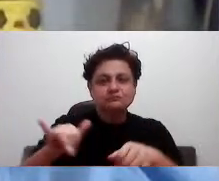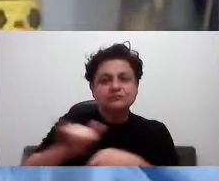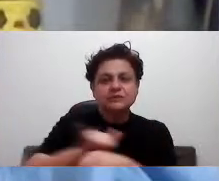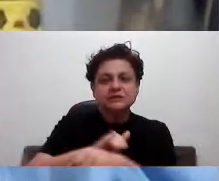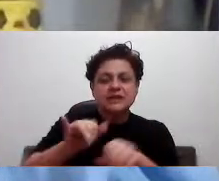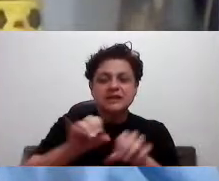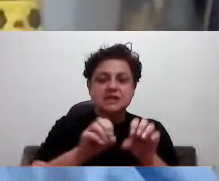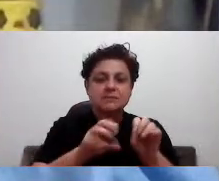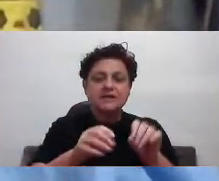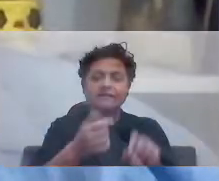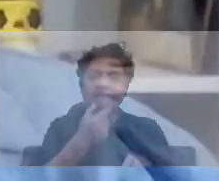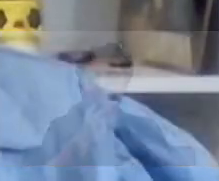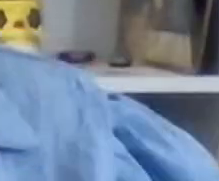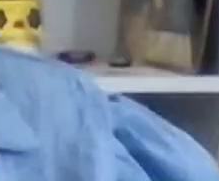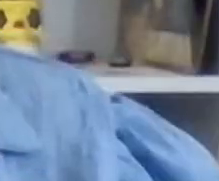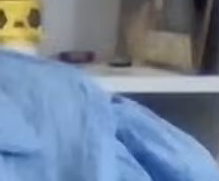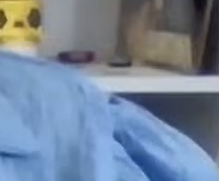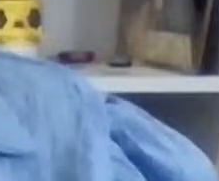Bem-vindo, Graham.